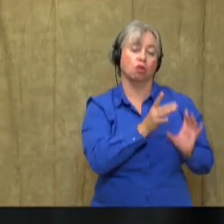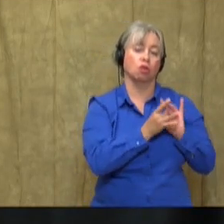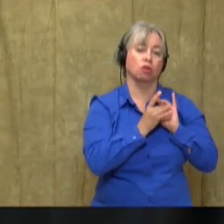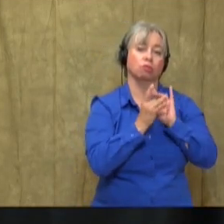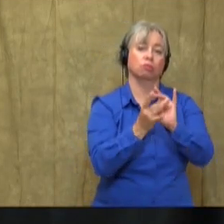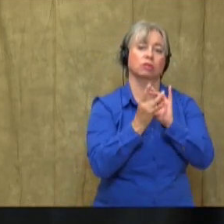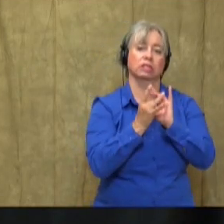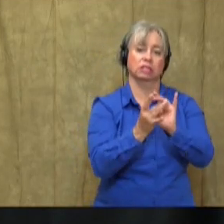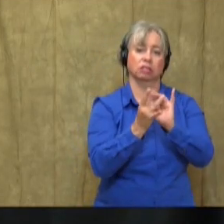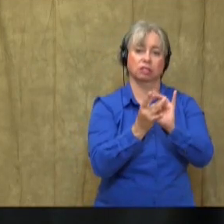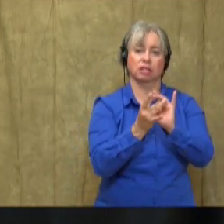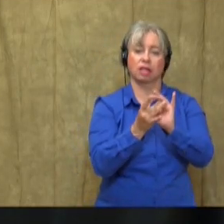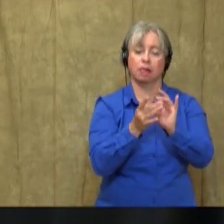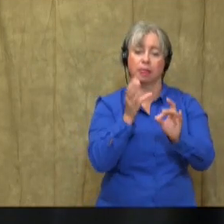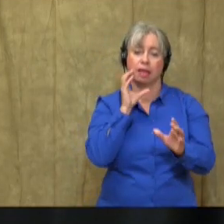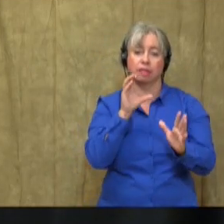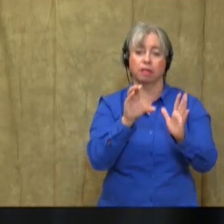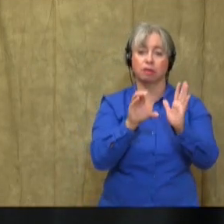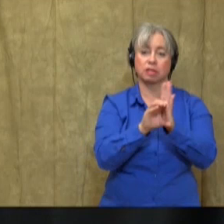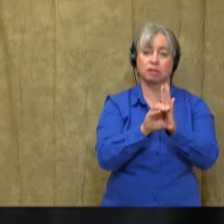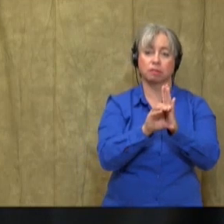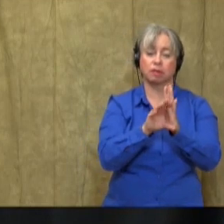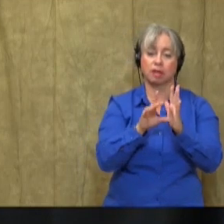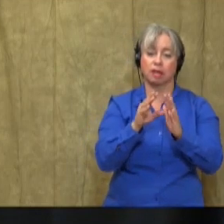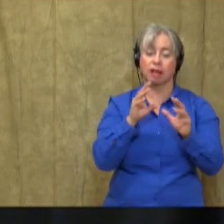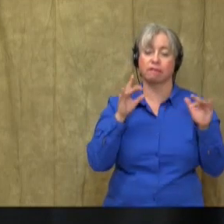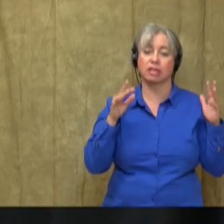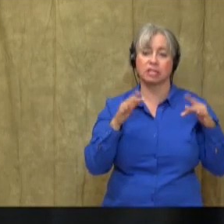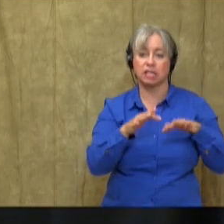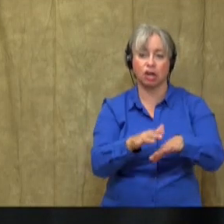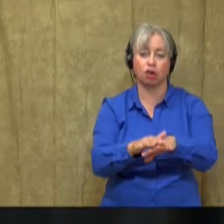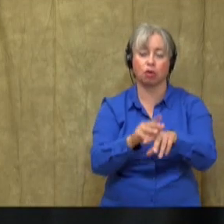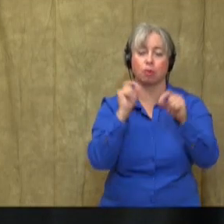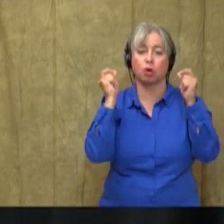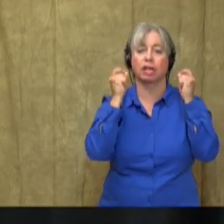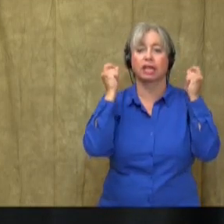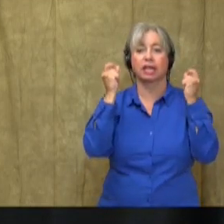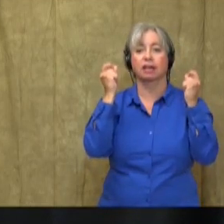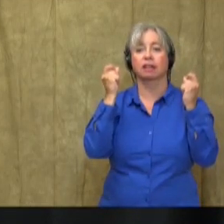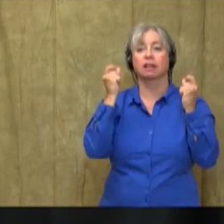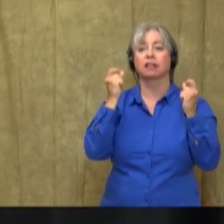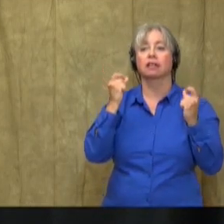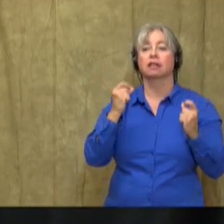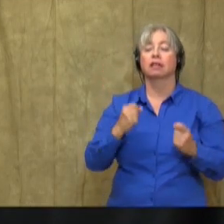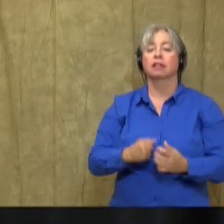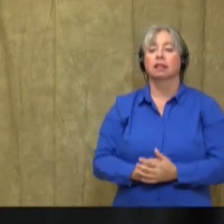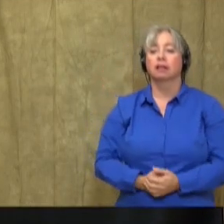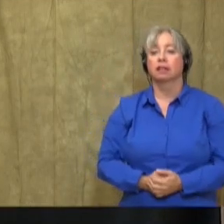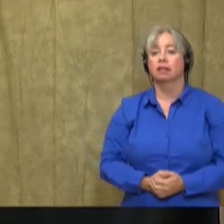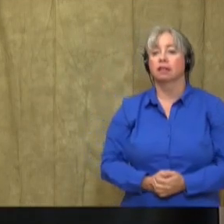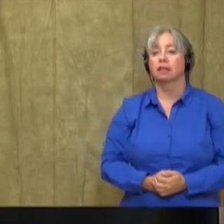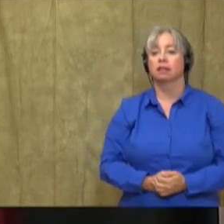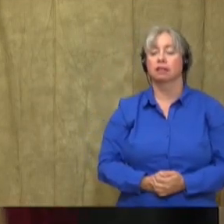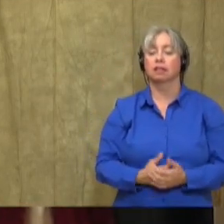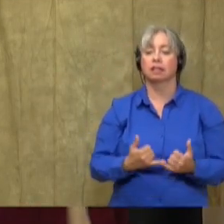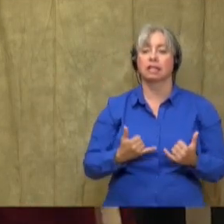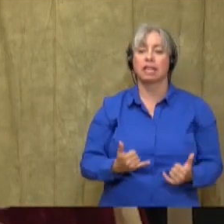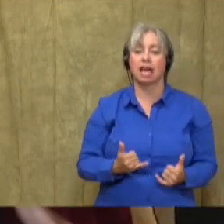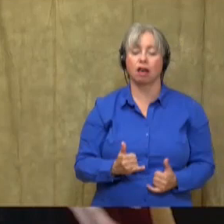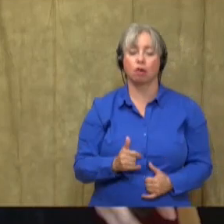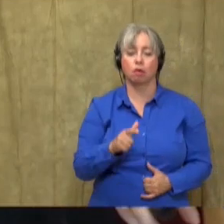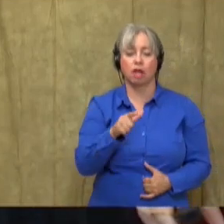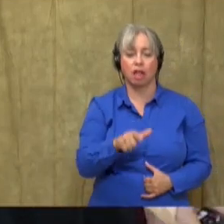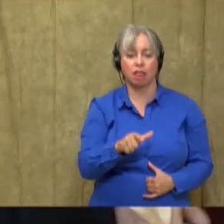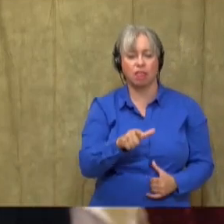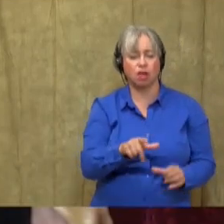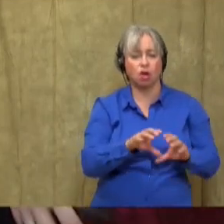is a couple of pictures of the dubbing ceremony. Then that brings us to the lower class. What was happening